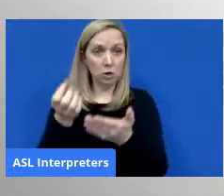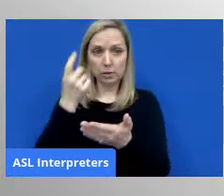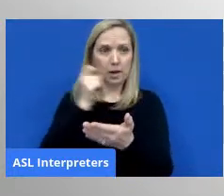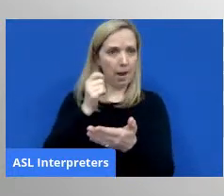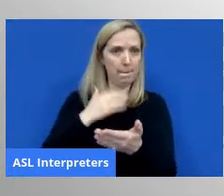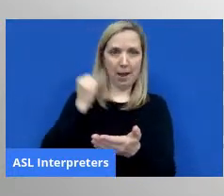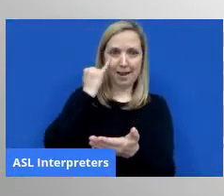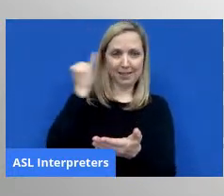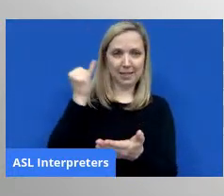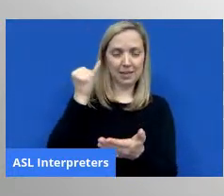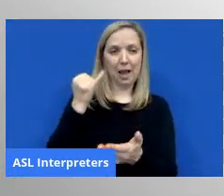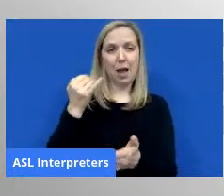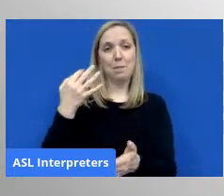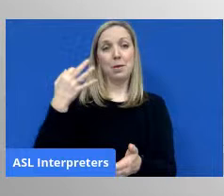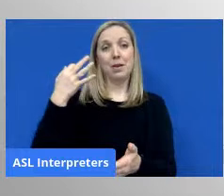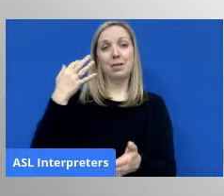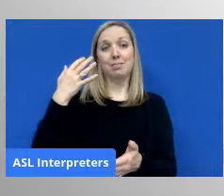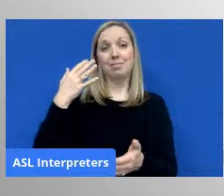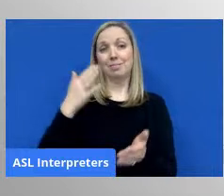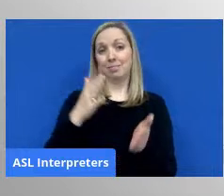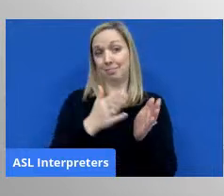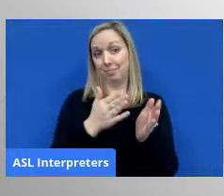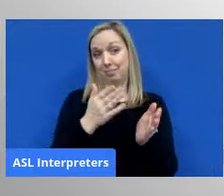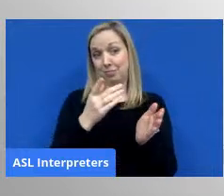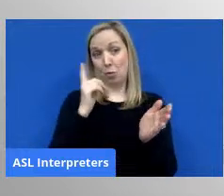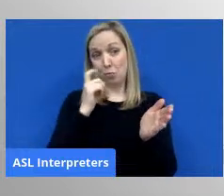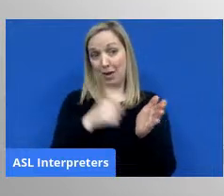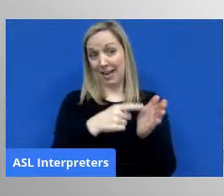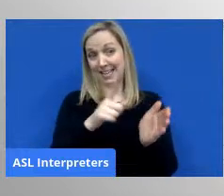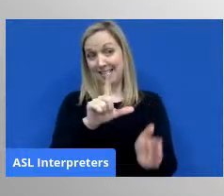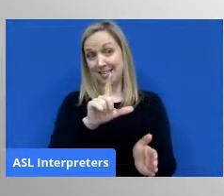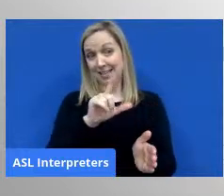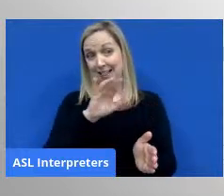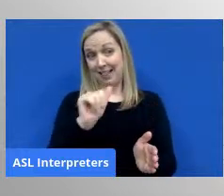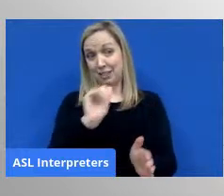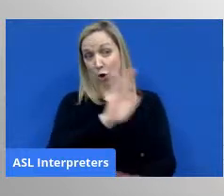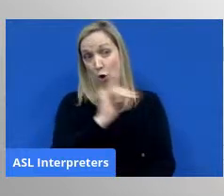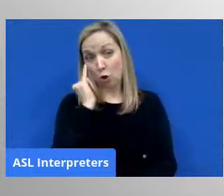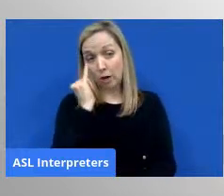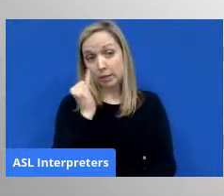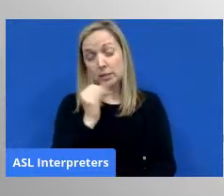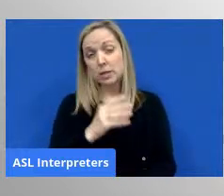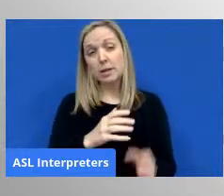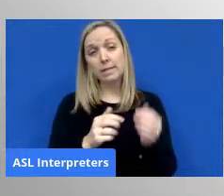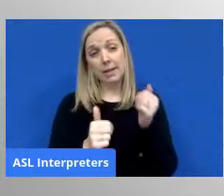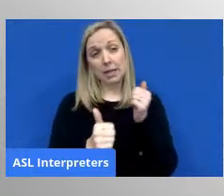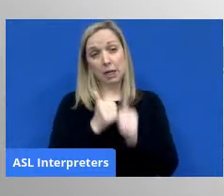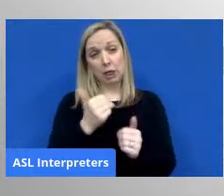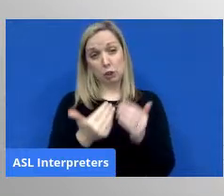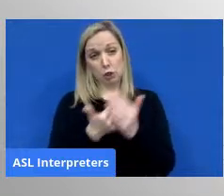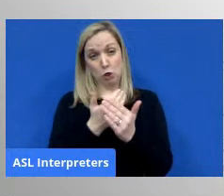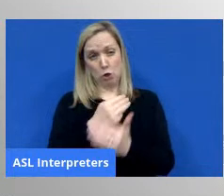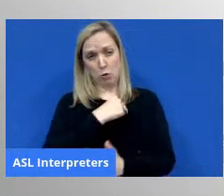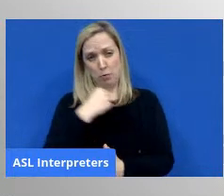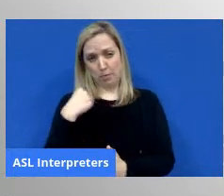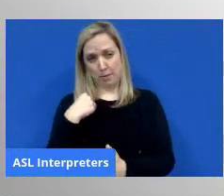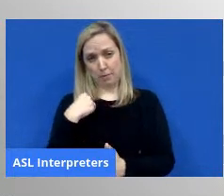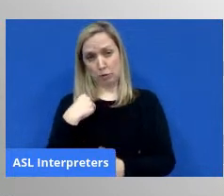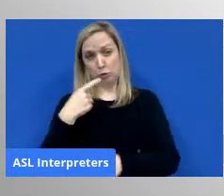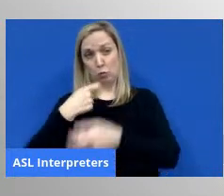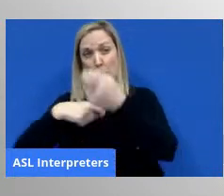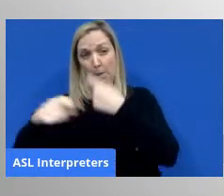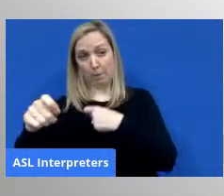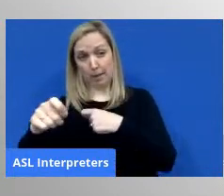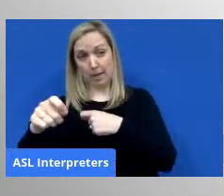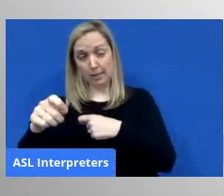but if each new member just took the place of the board member you replaced, then